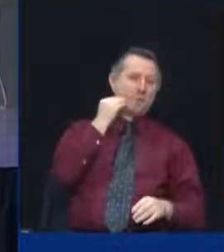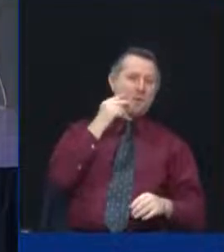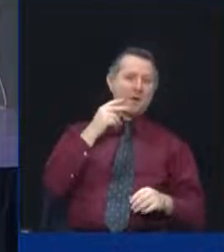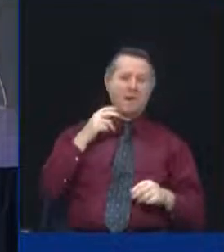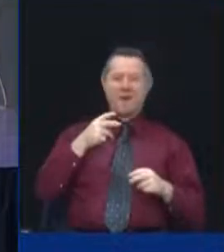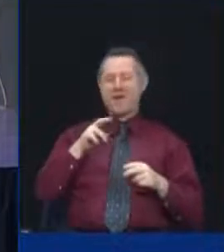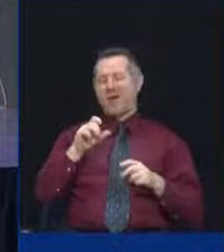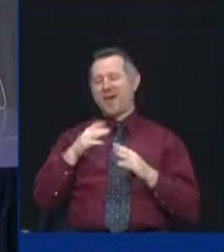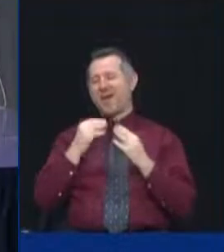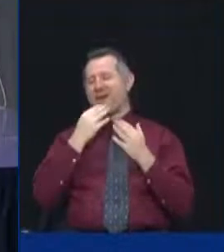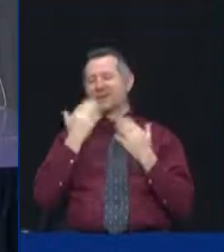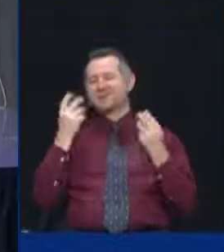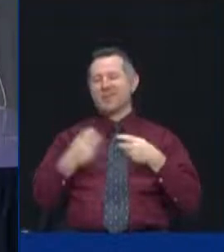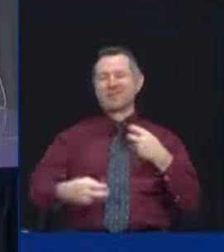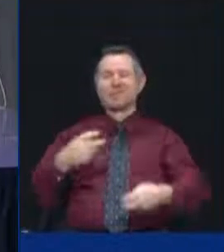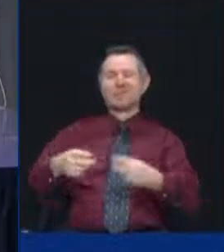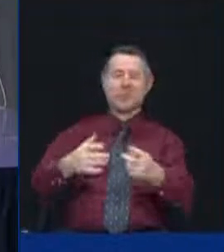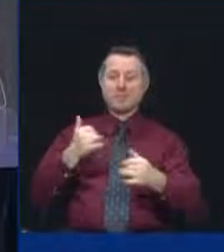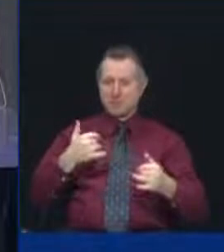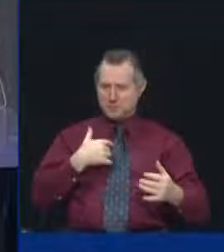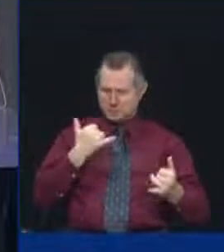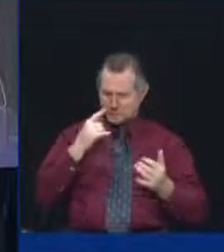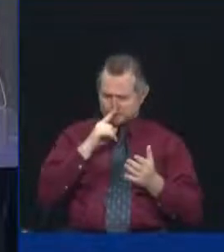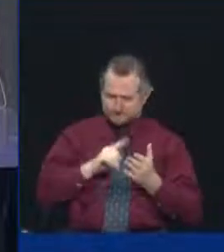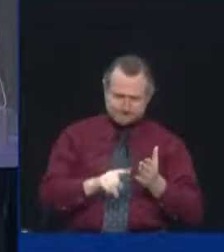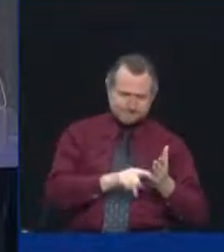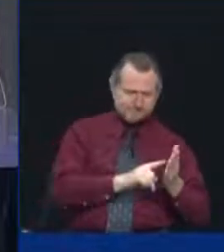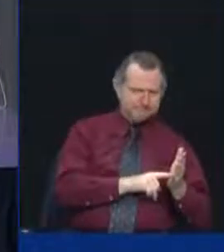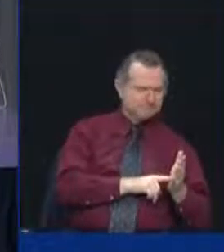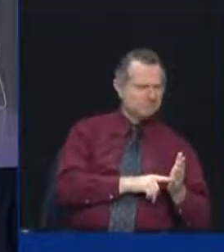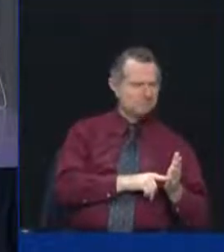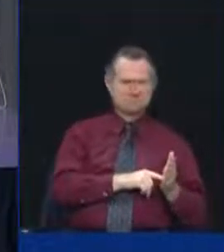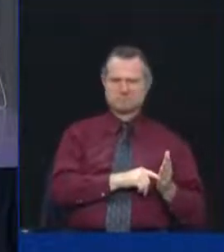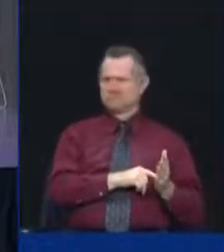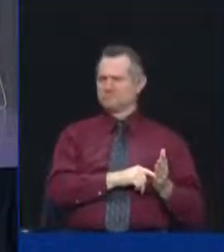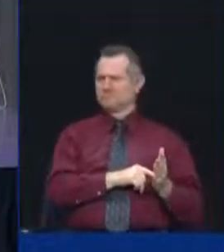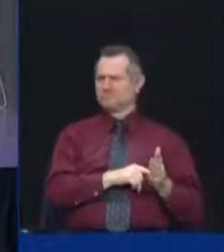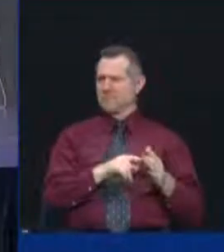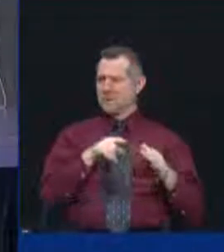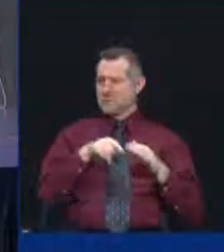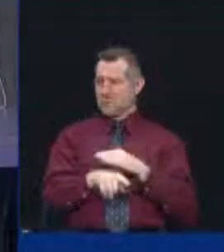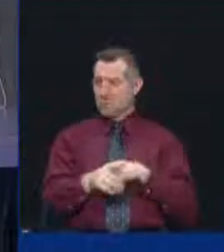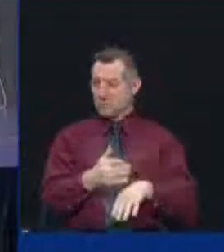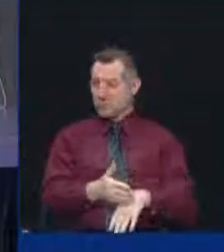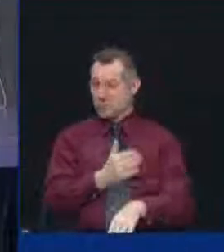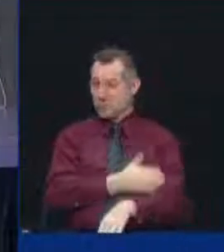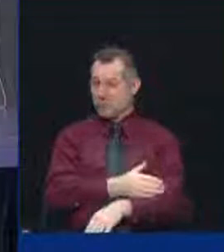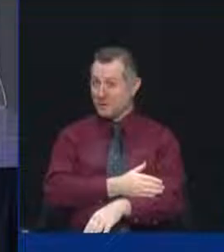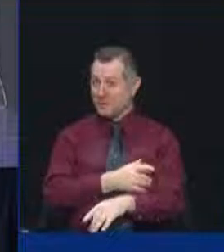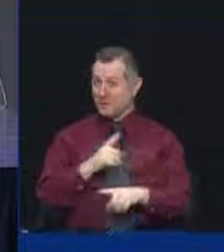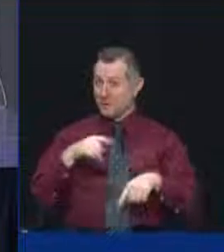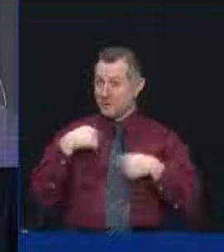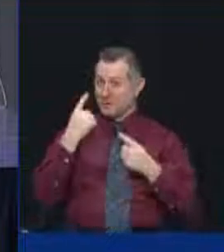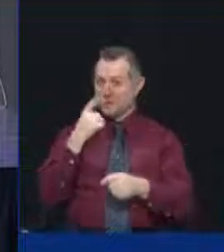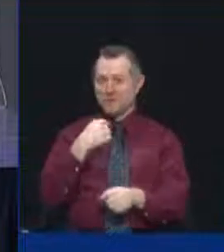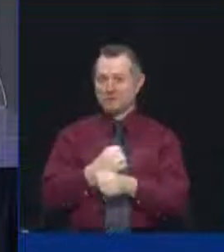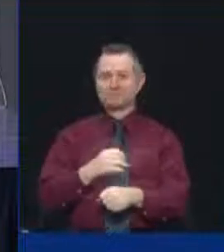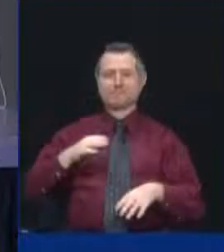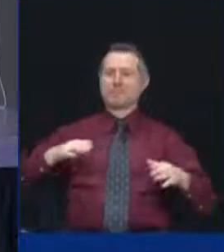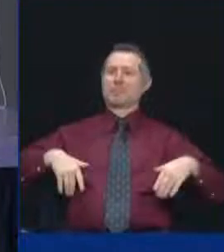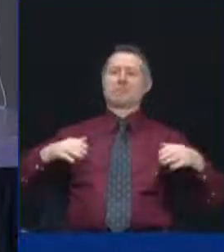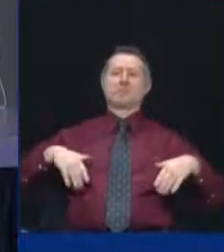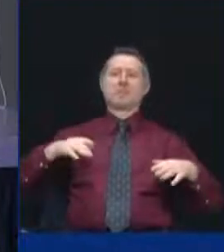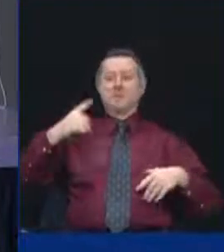I haven't seen this situation underground improve very much over the last year, whether it's from affordable housing, mental health, addiction